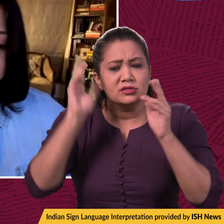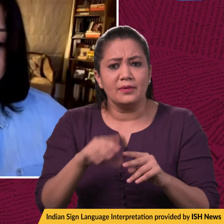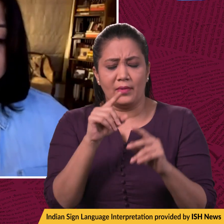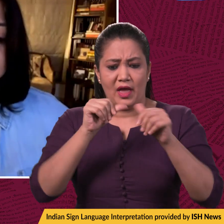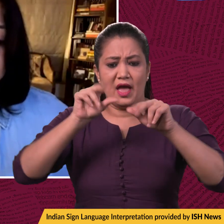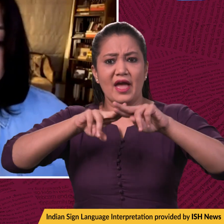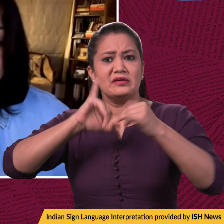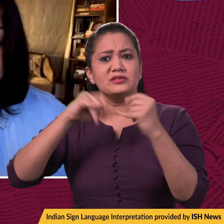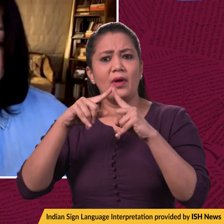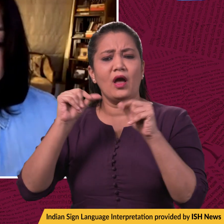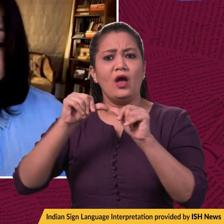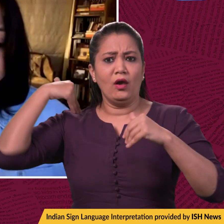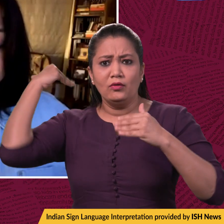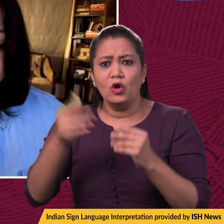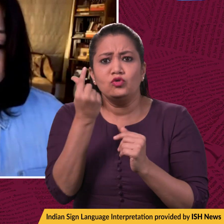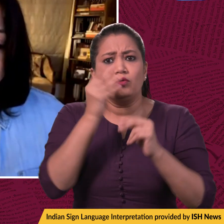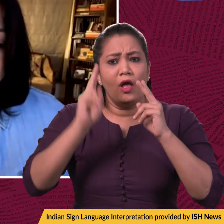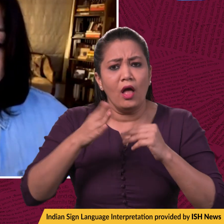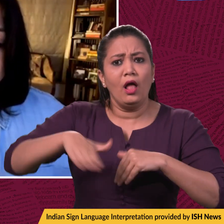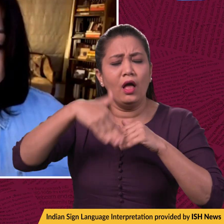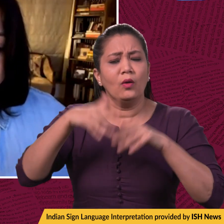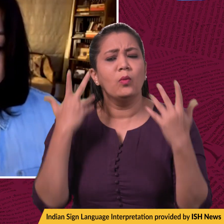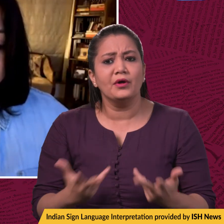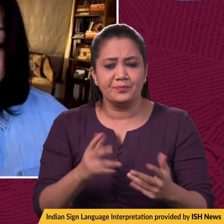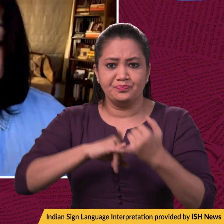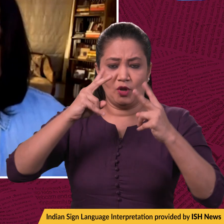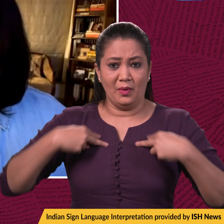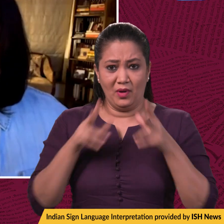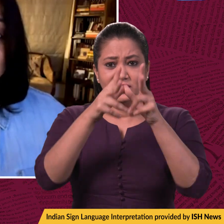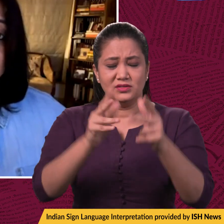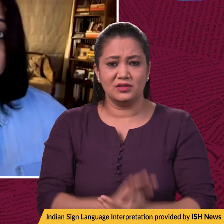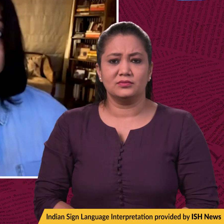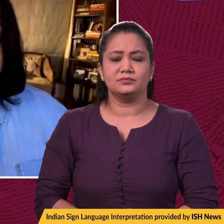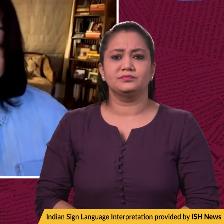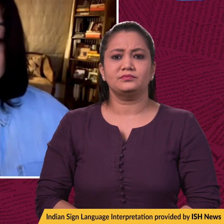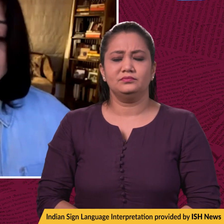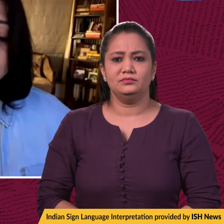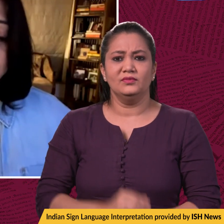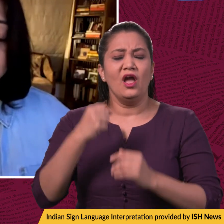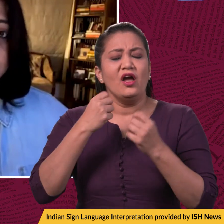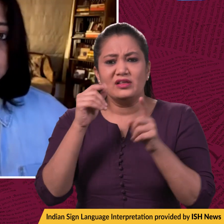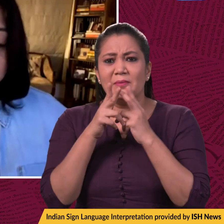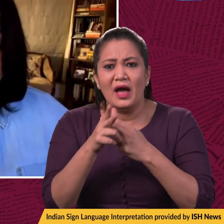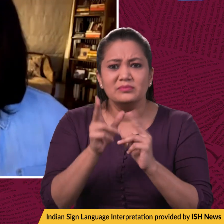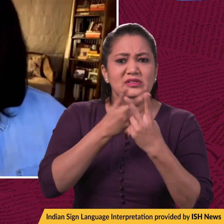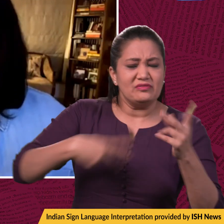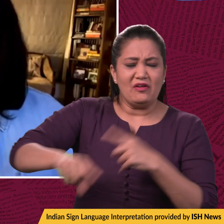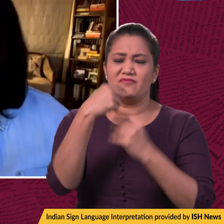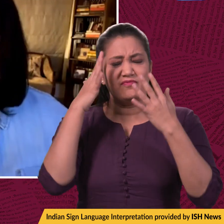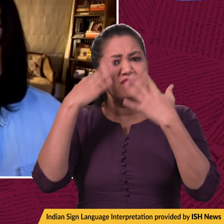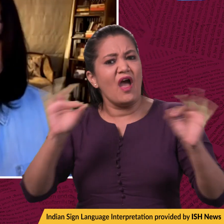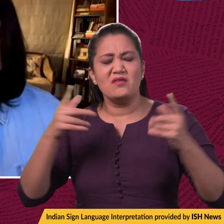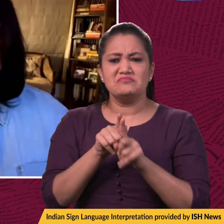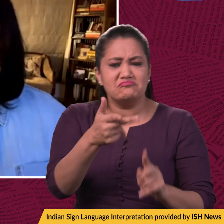of AFSPA. The Supreme Court judgment clarified that the notion that the act gives a free hand to the security forces is